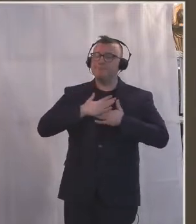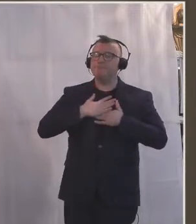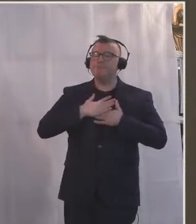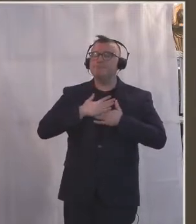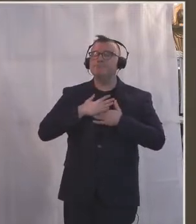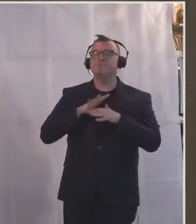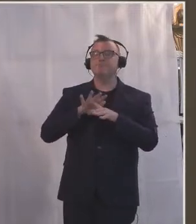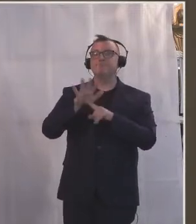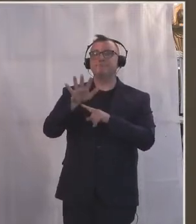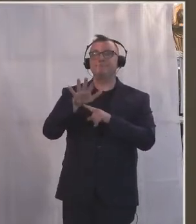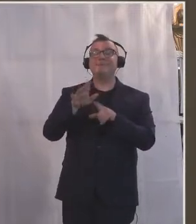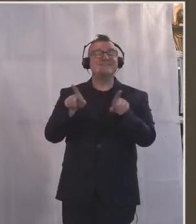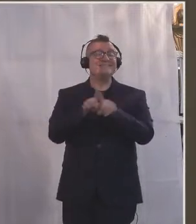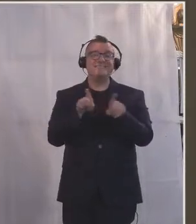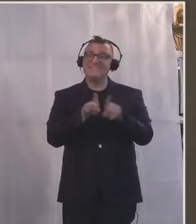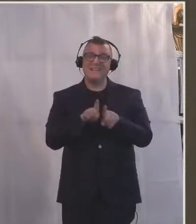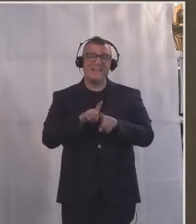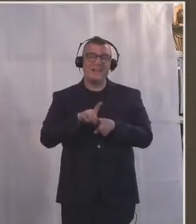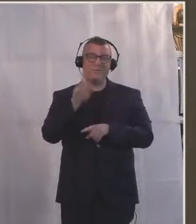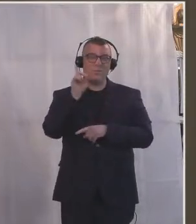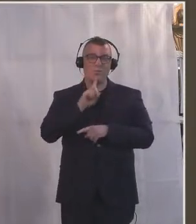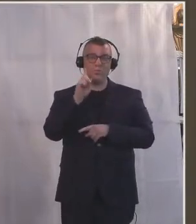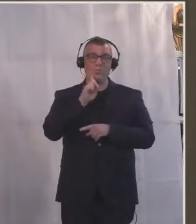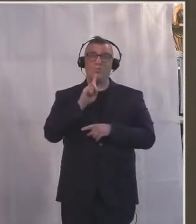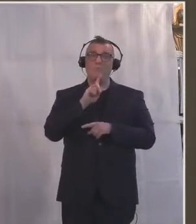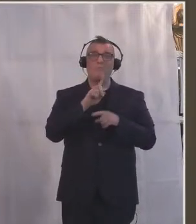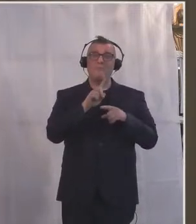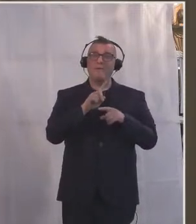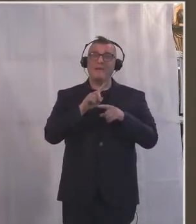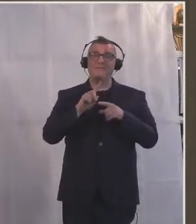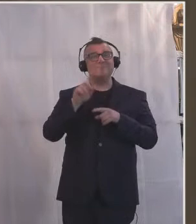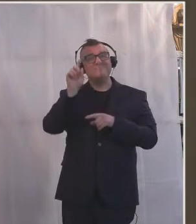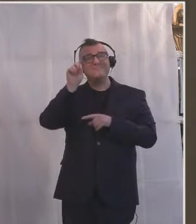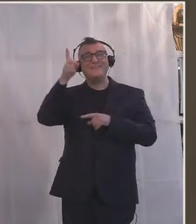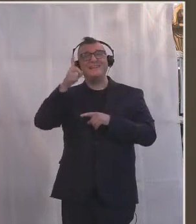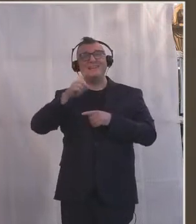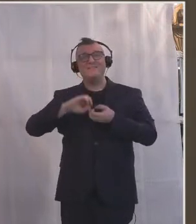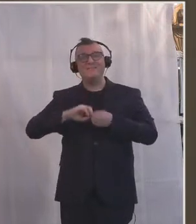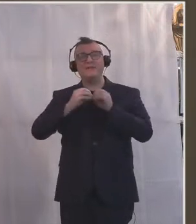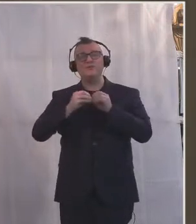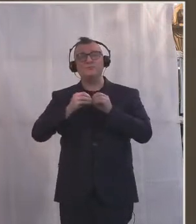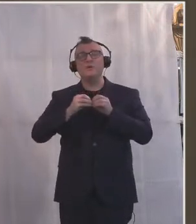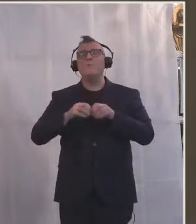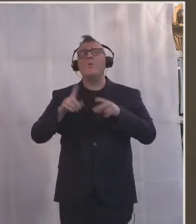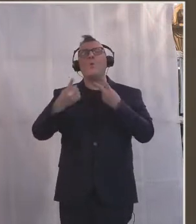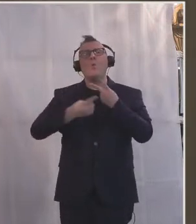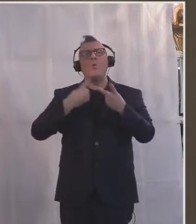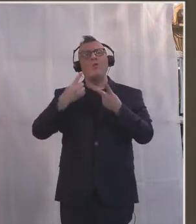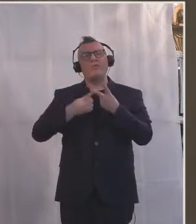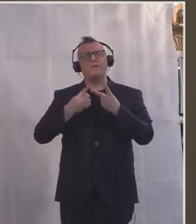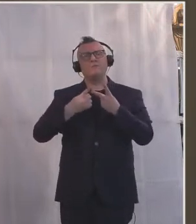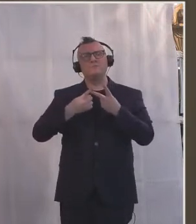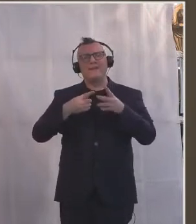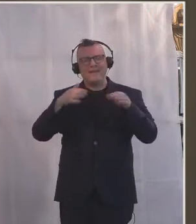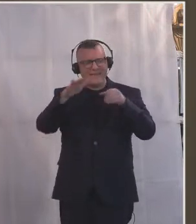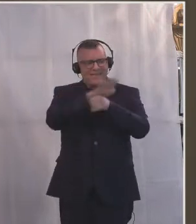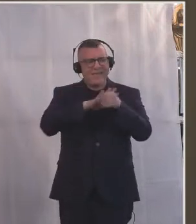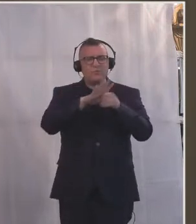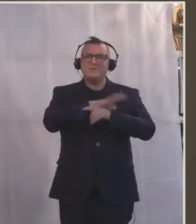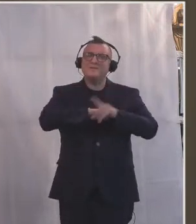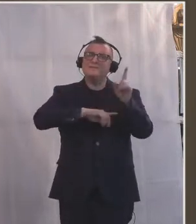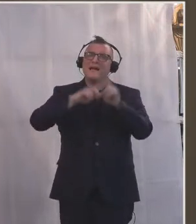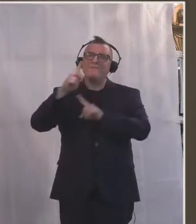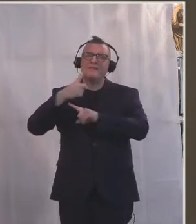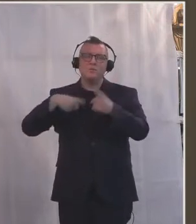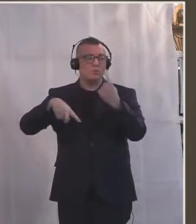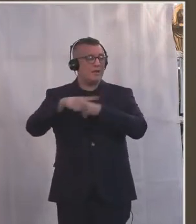for women in innovation, but it's also true of many, many other lenses of diversity that we need to embrace. So